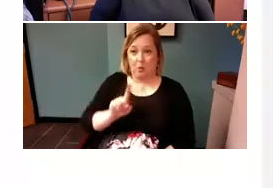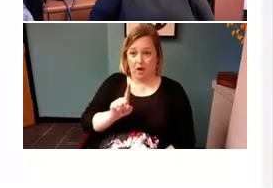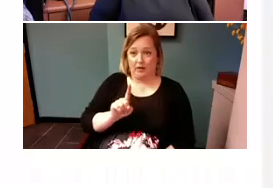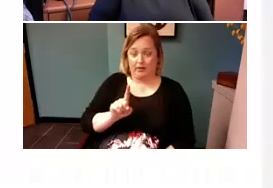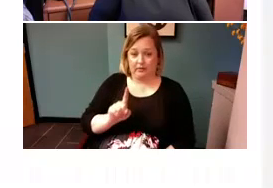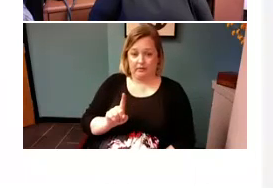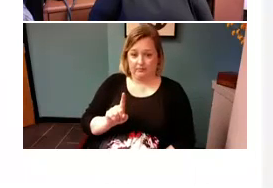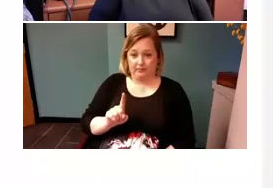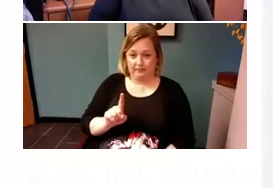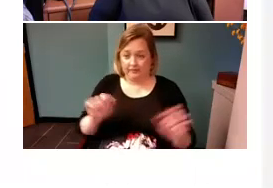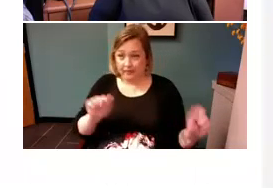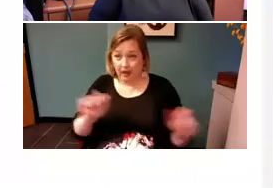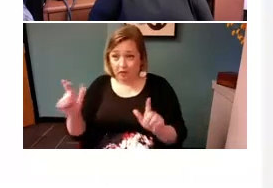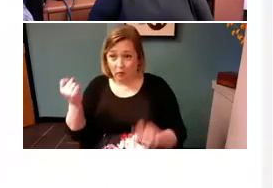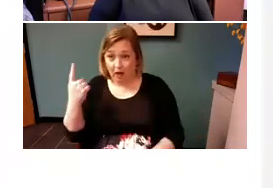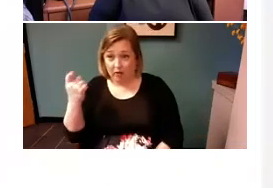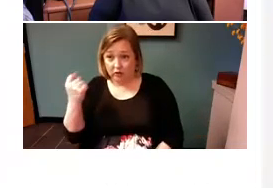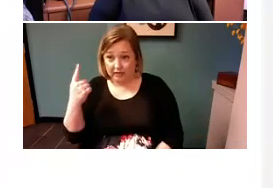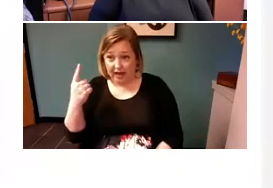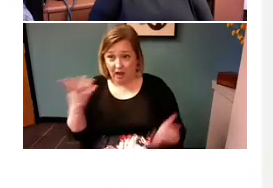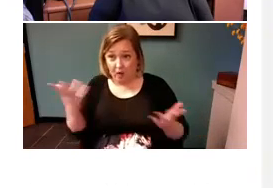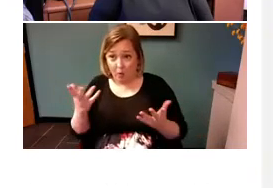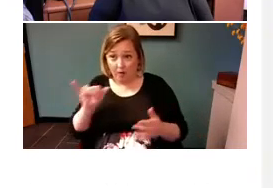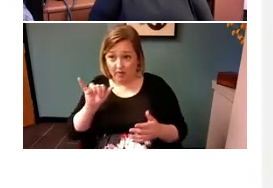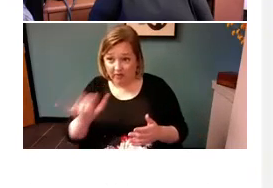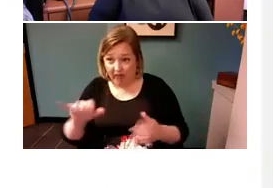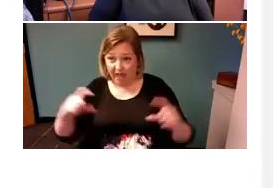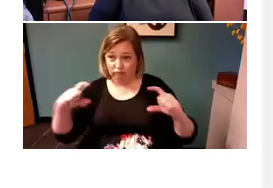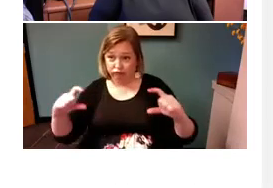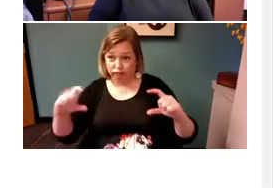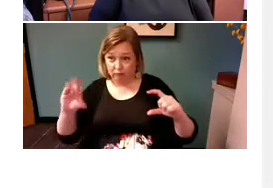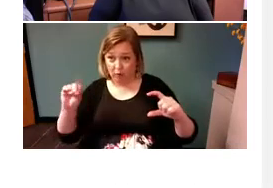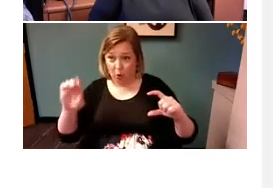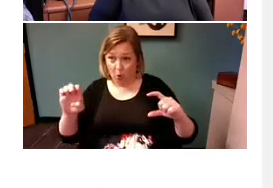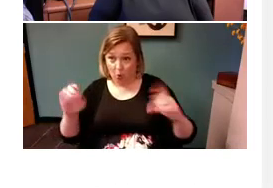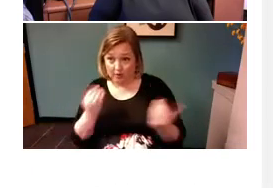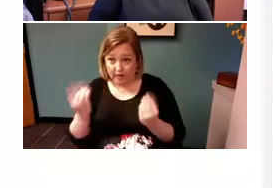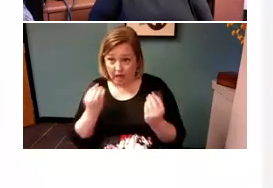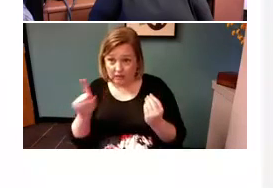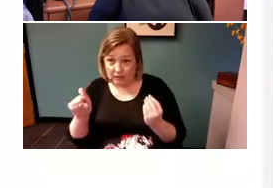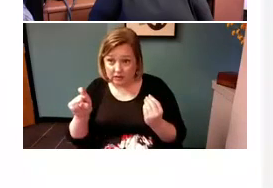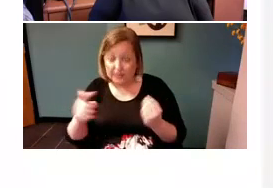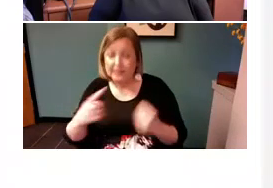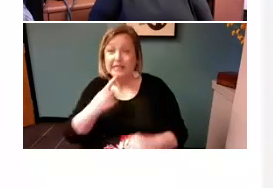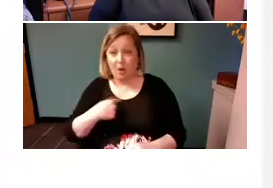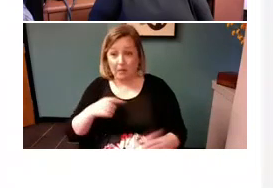So does everyone understand what this piece of code does? And I want all of you to